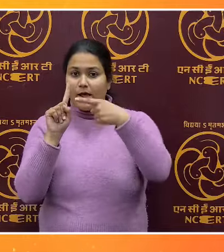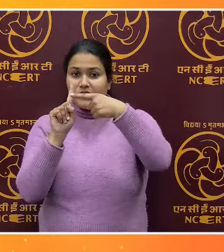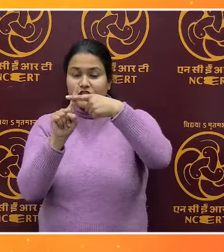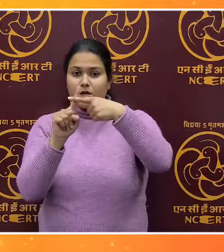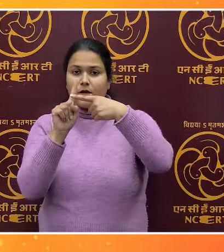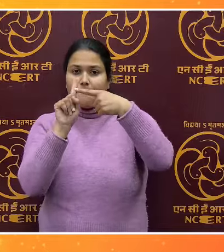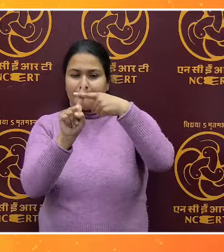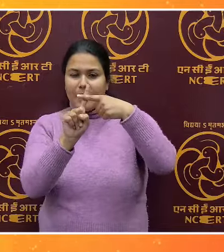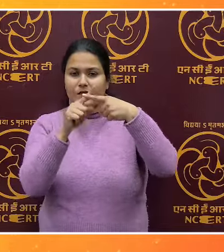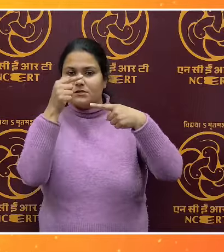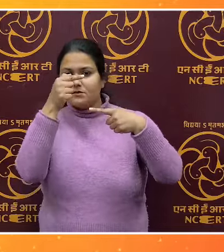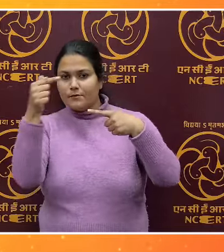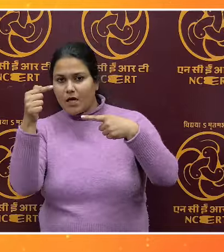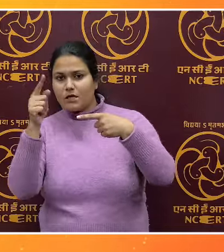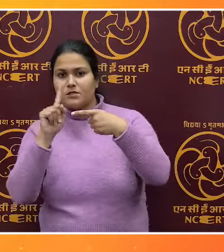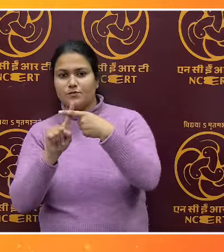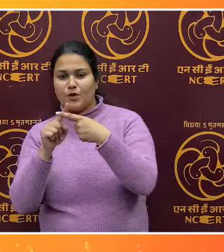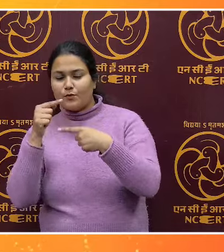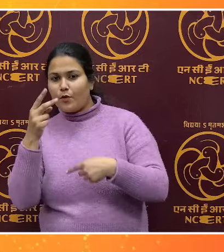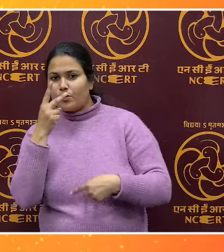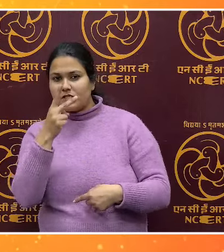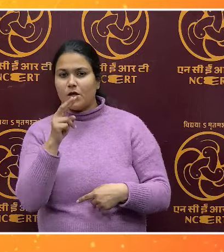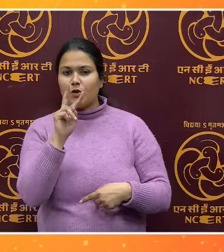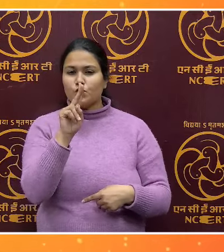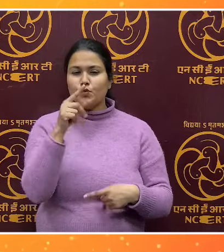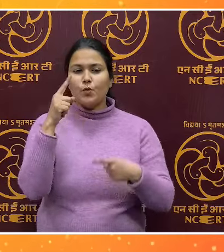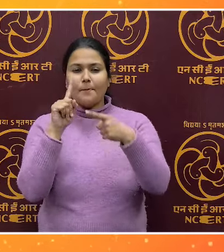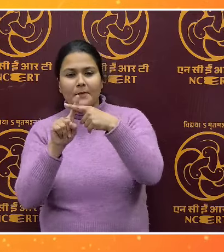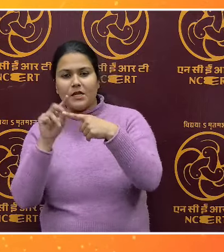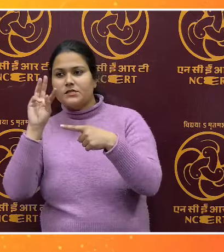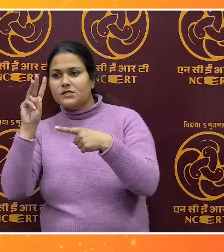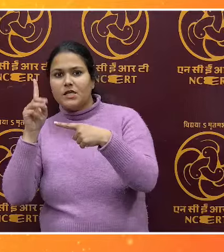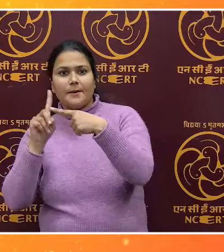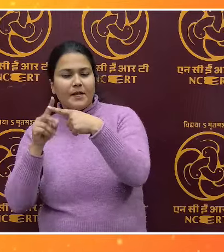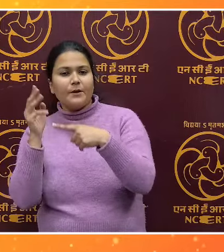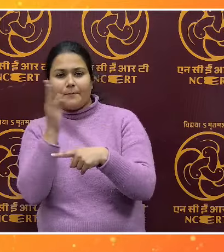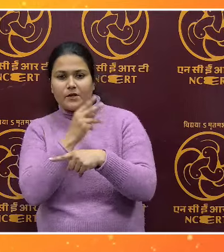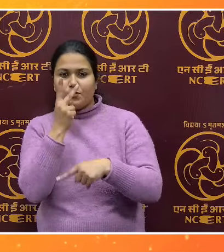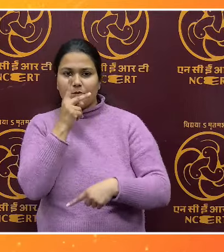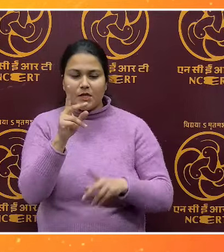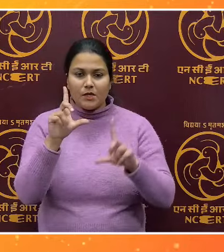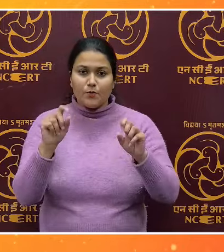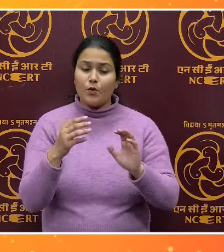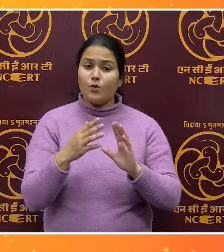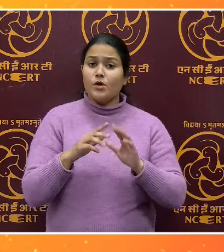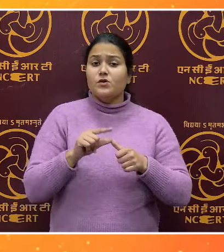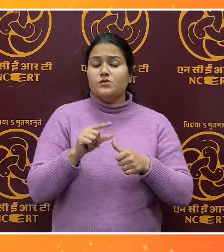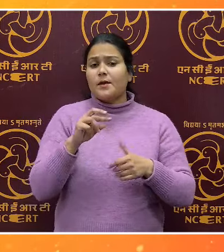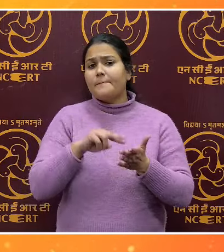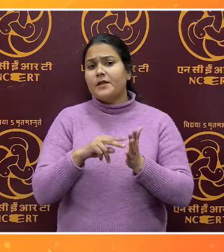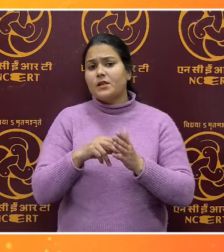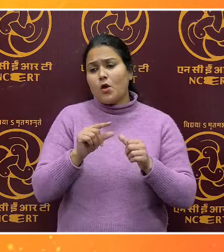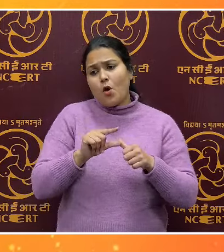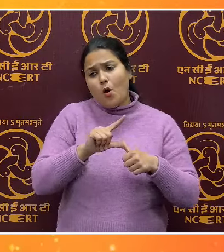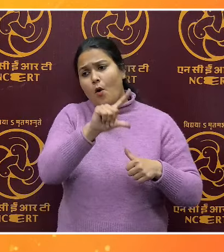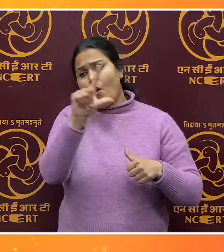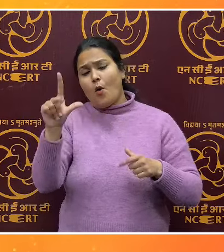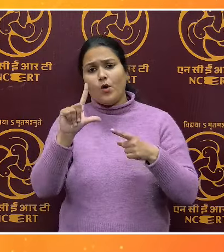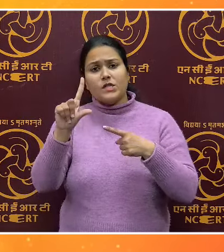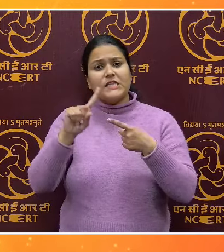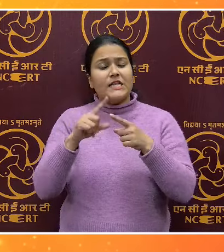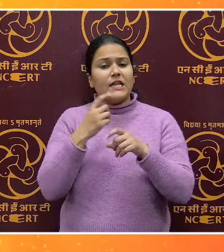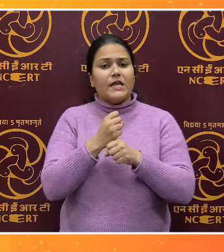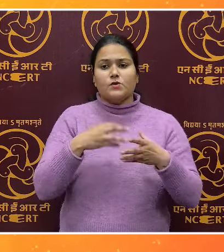about oxidation number. The charge of the complex, if all the ligands are removed along with the electron